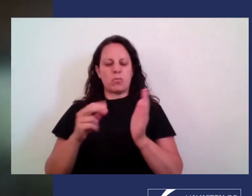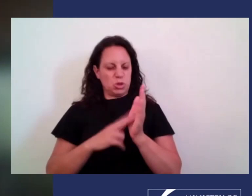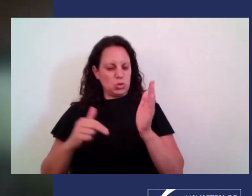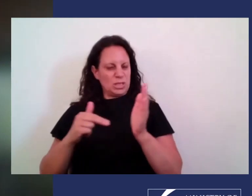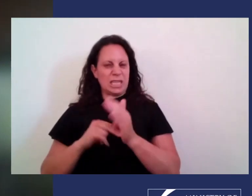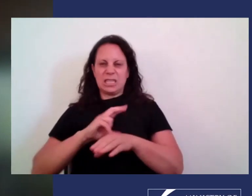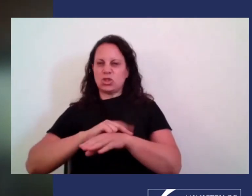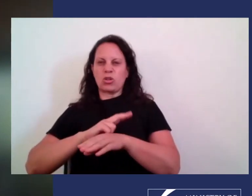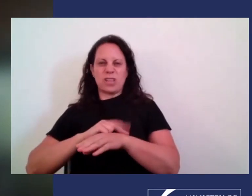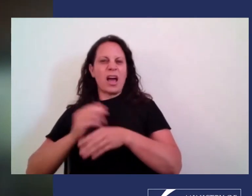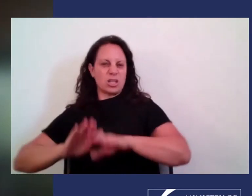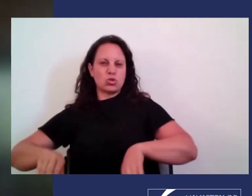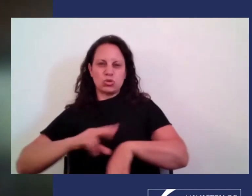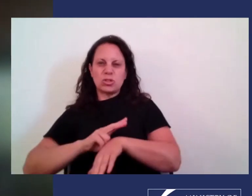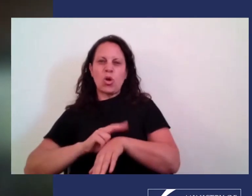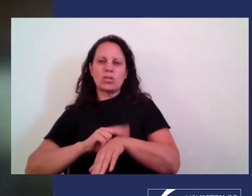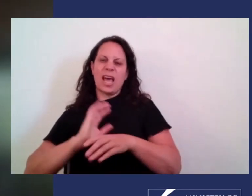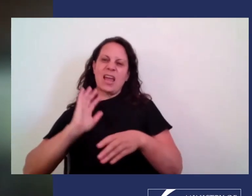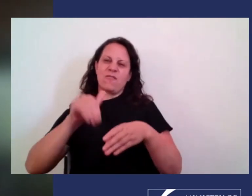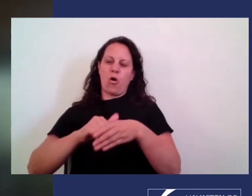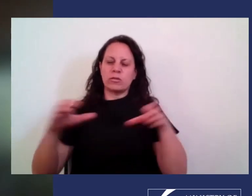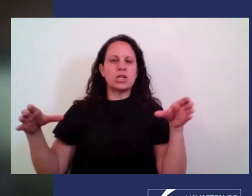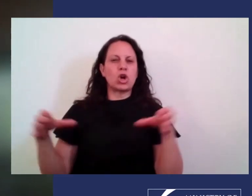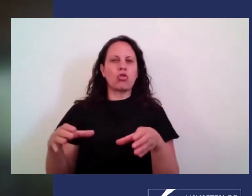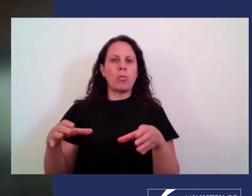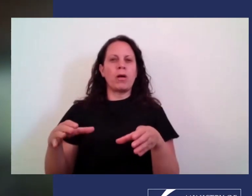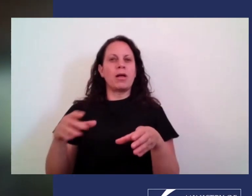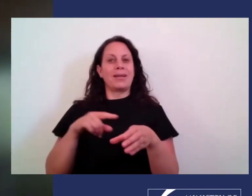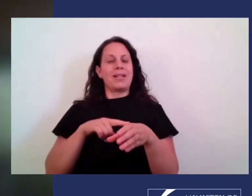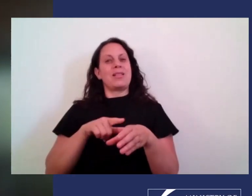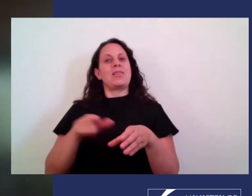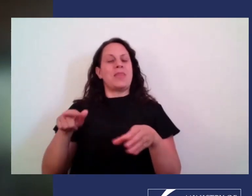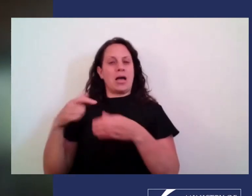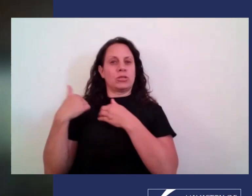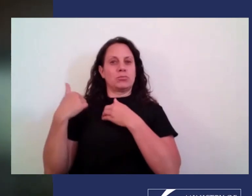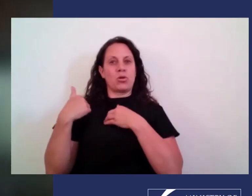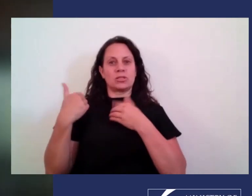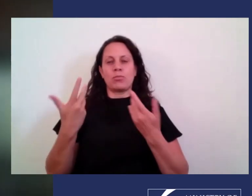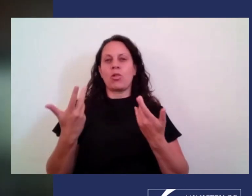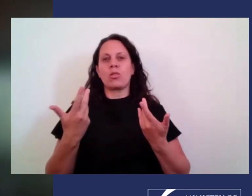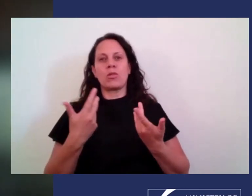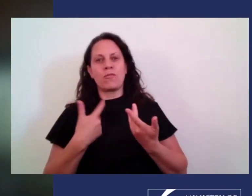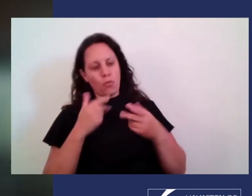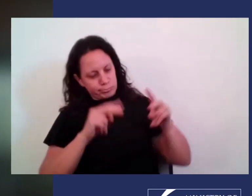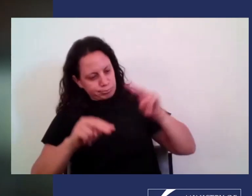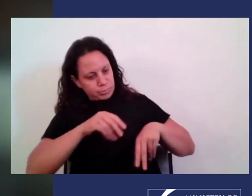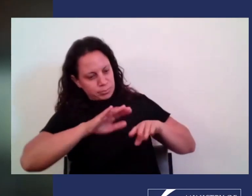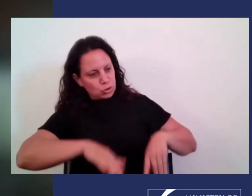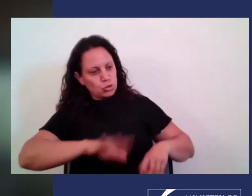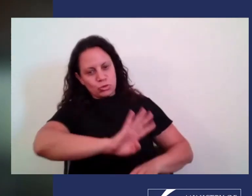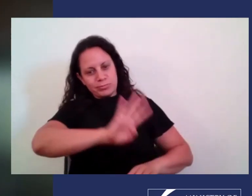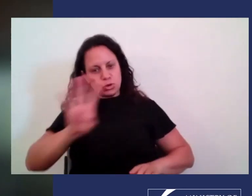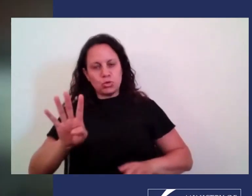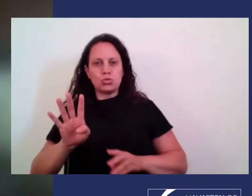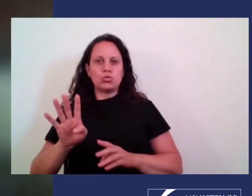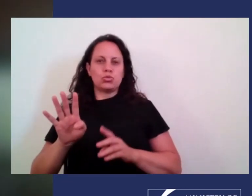of the publication group looking at children who came with definite COVID to emergency departments. And out of